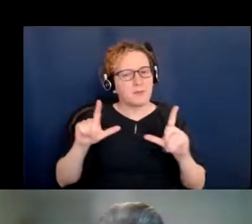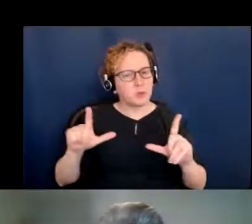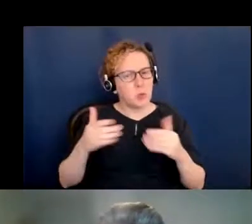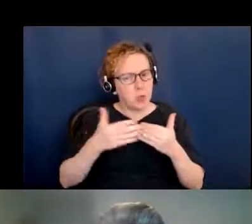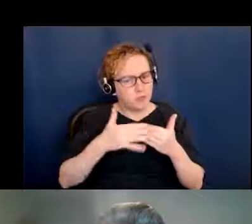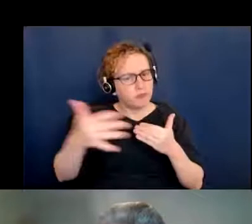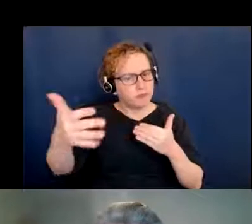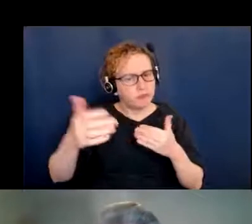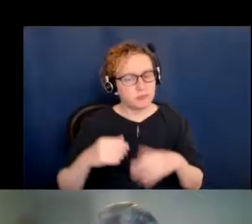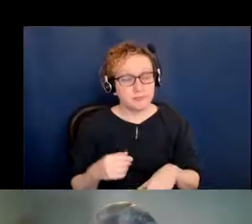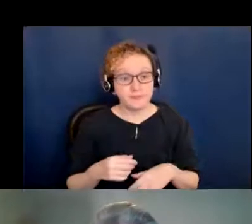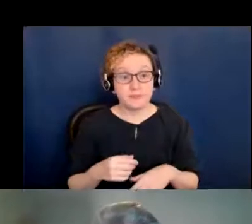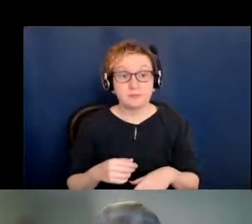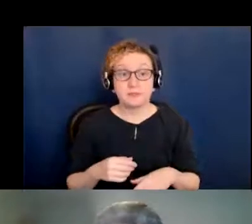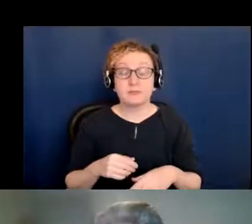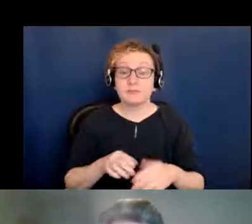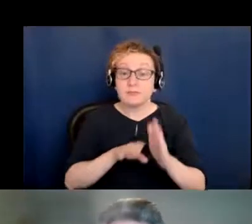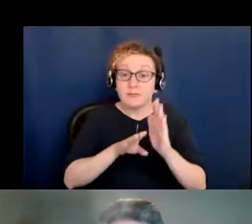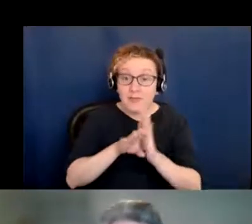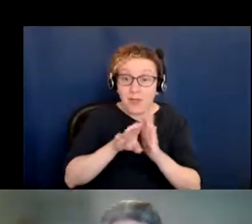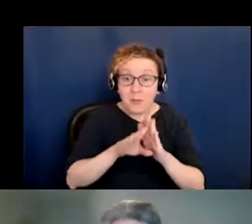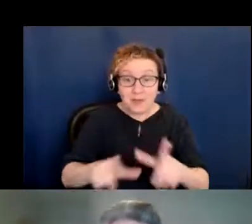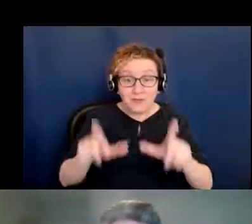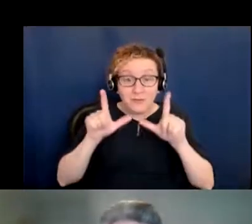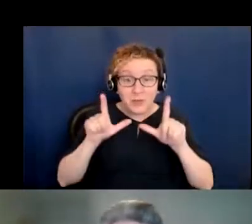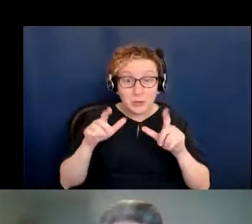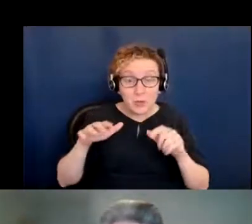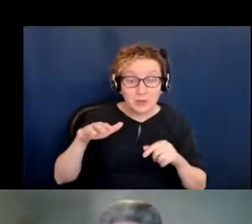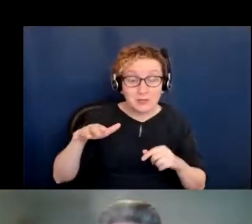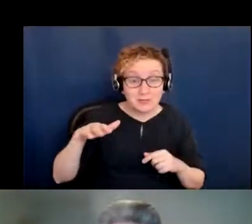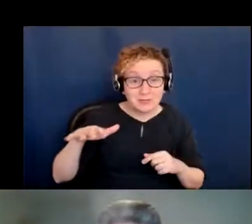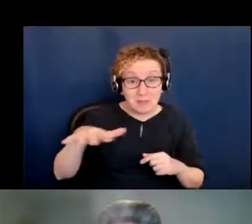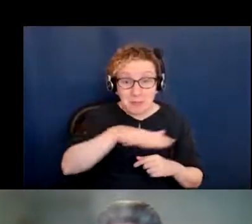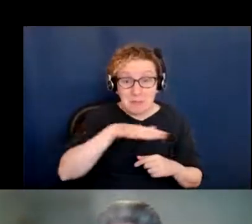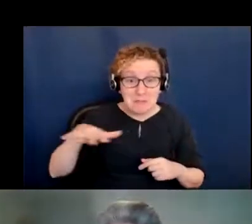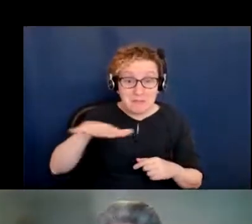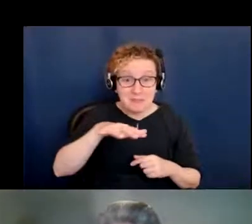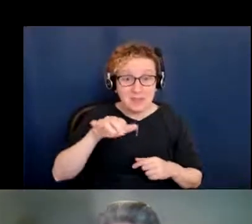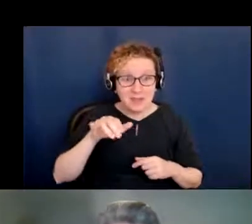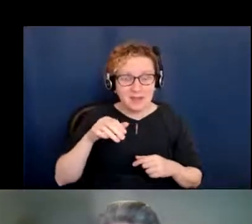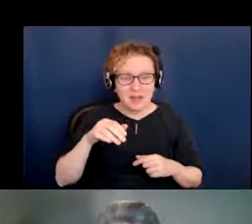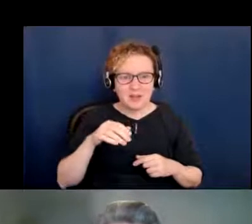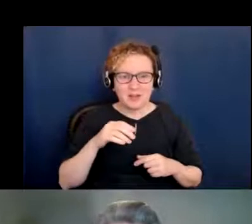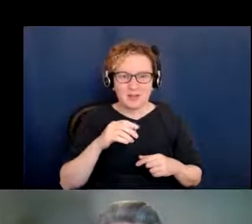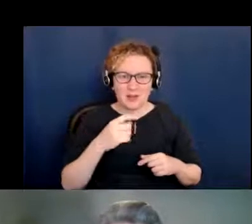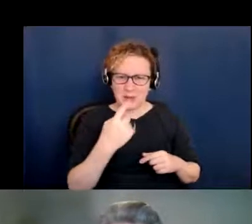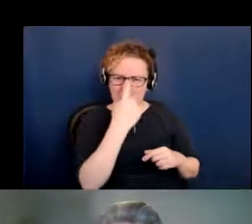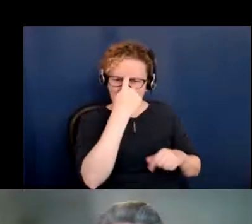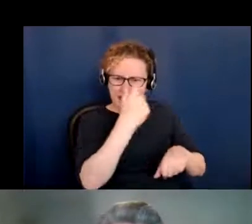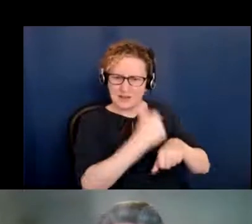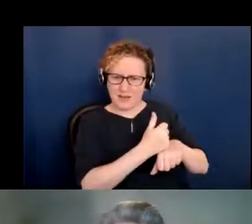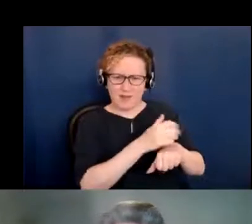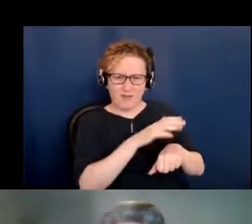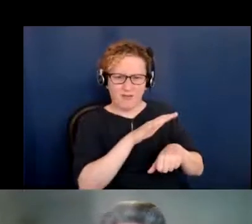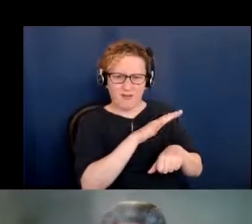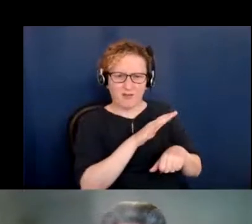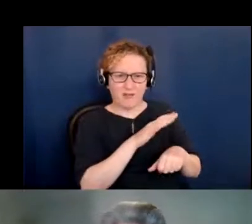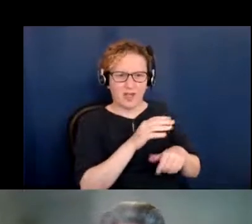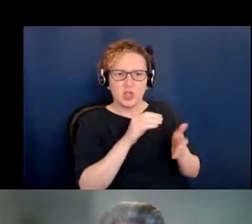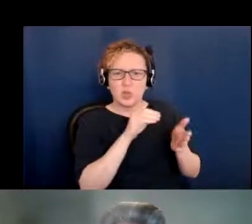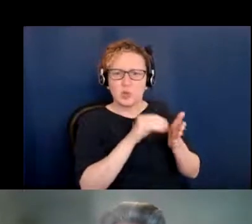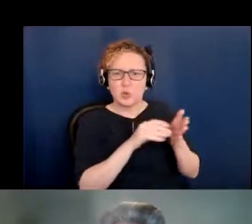by developing virtual spaces, we have really shifted from that mindset of, you know,